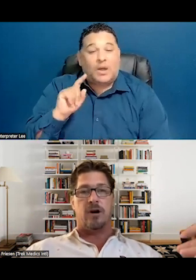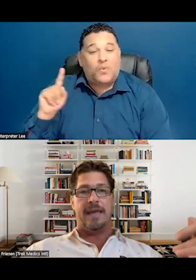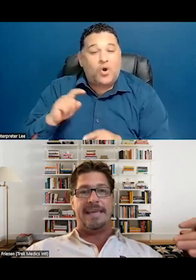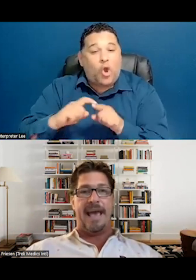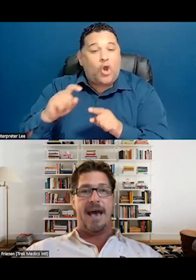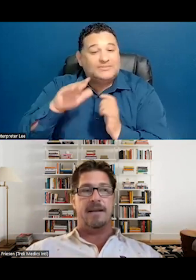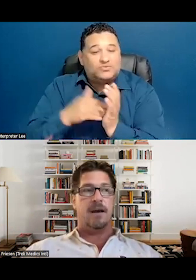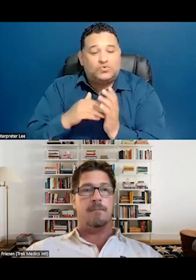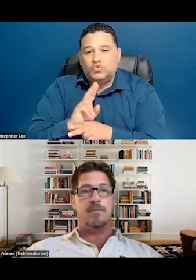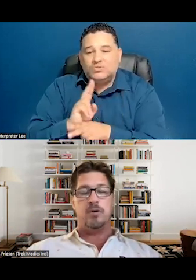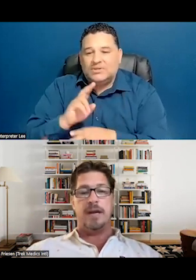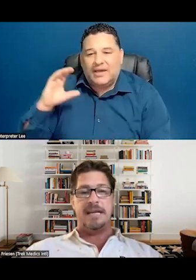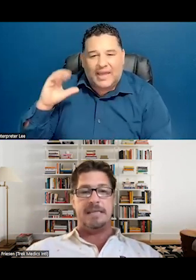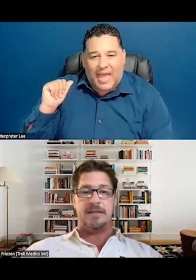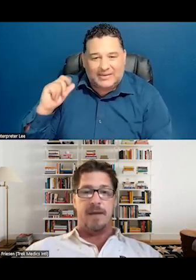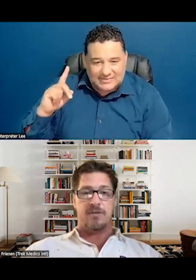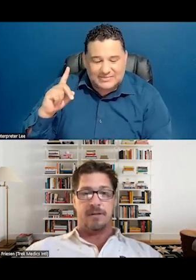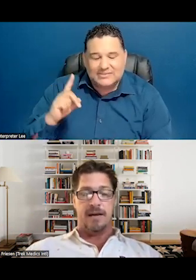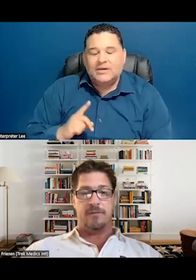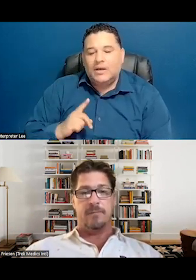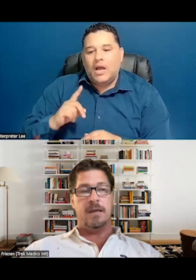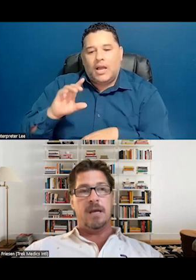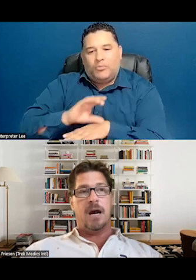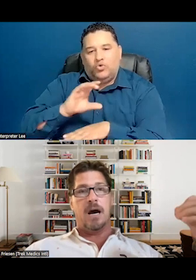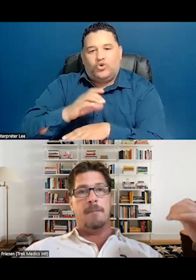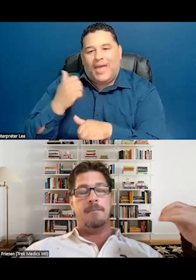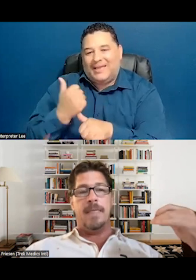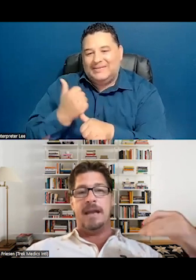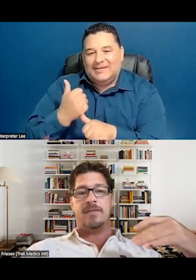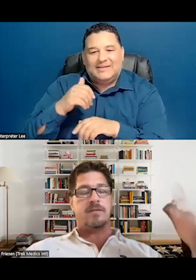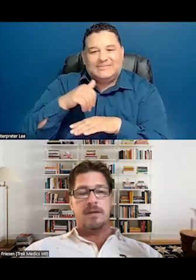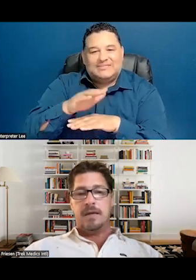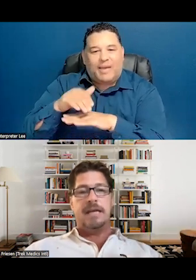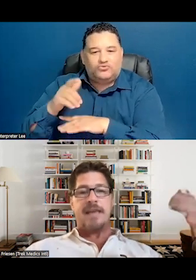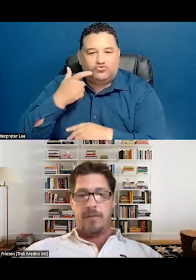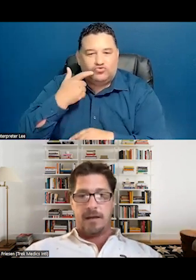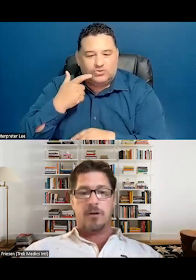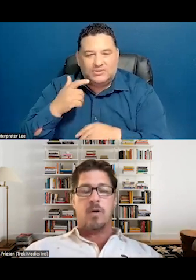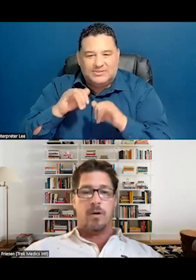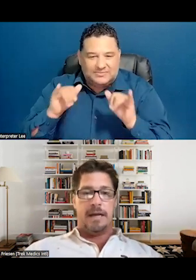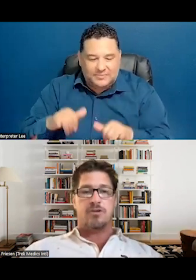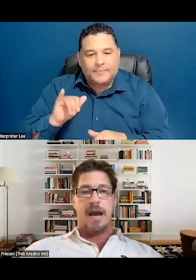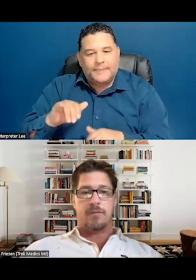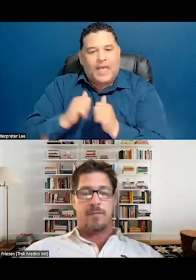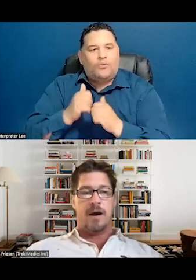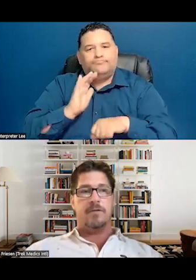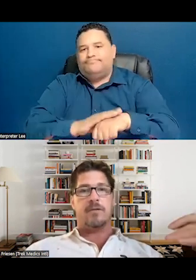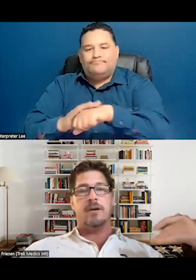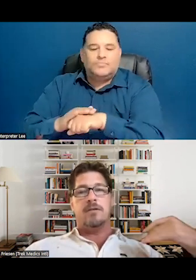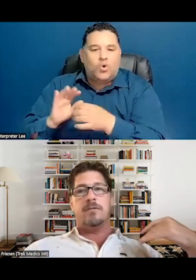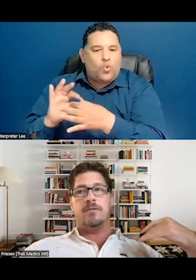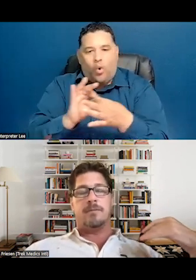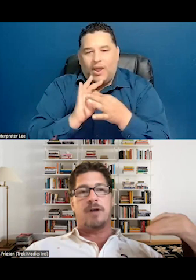what's called a CAD, a computer-aided dispatch platform. And it's how they alert, coordinate, and track